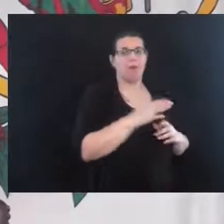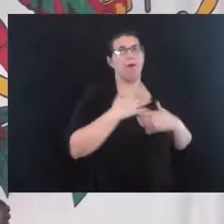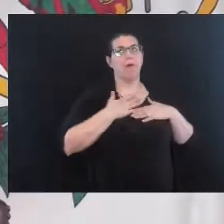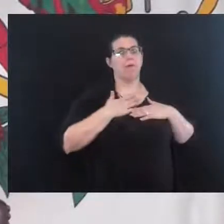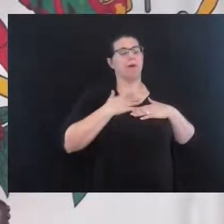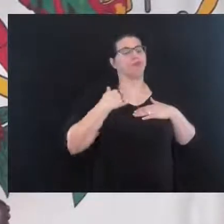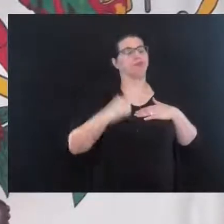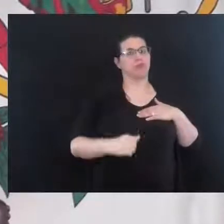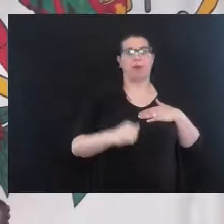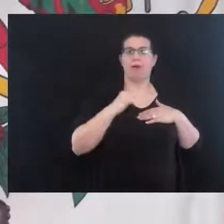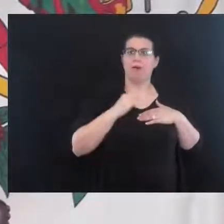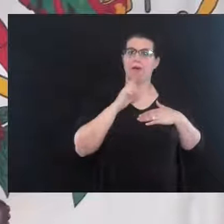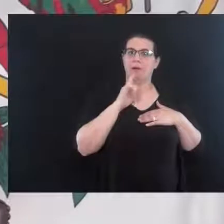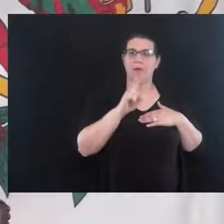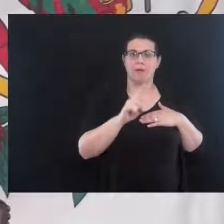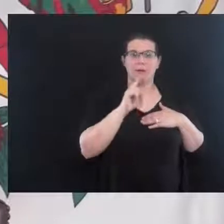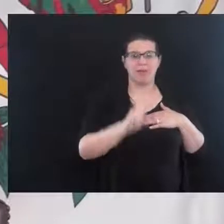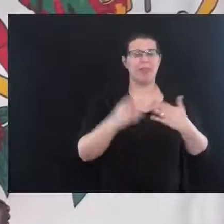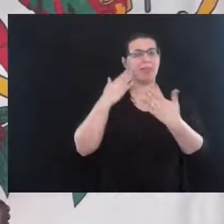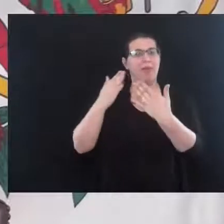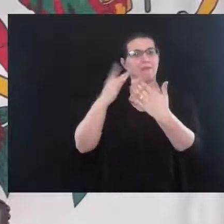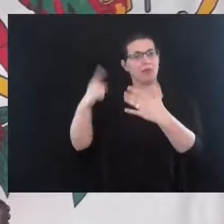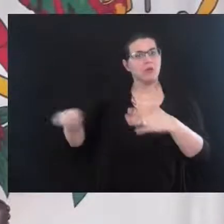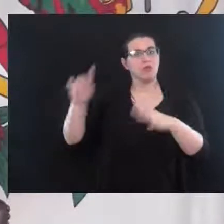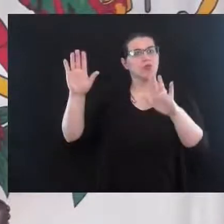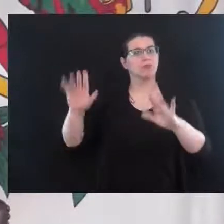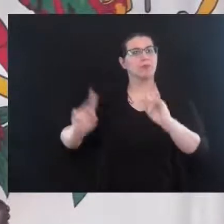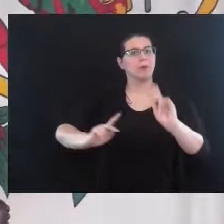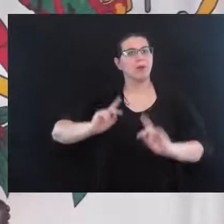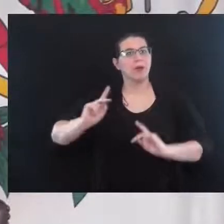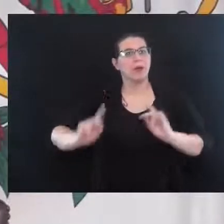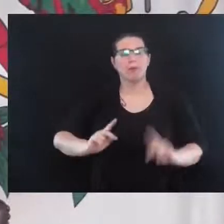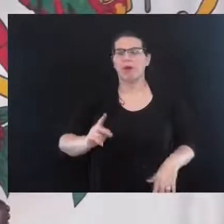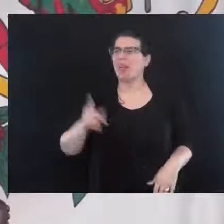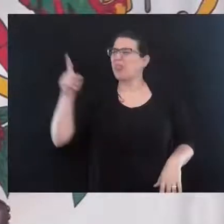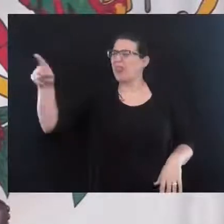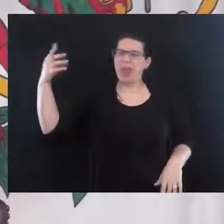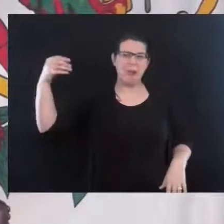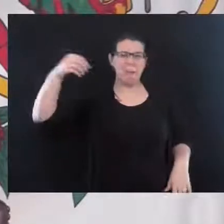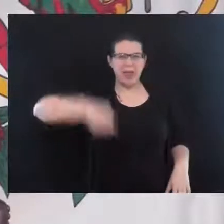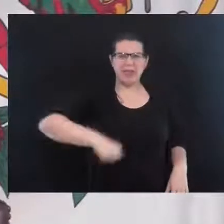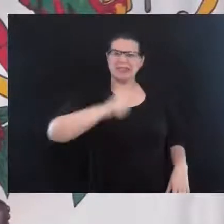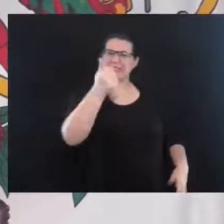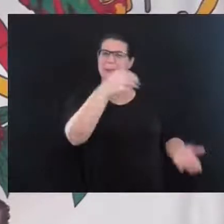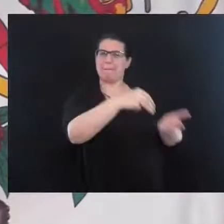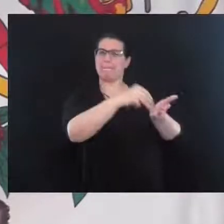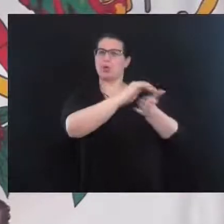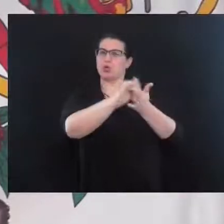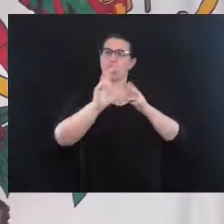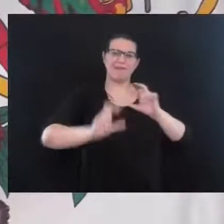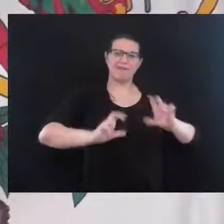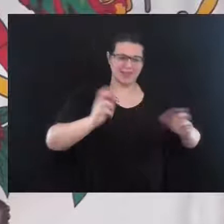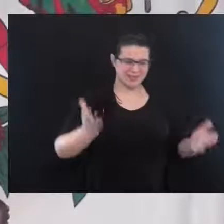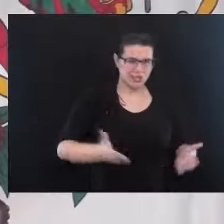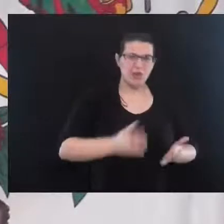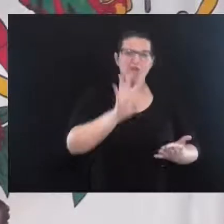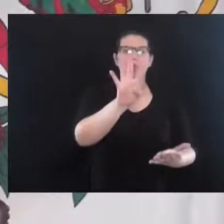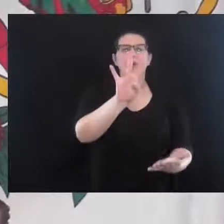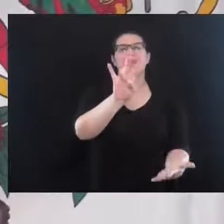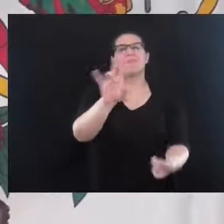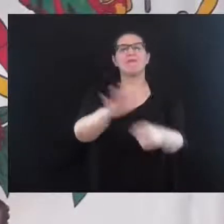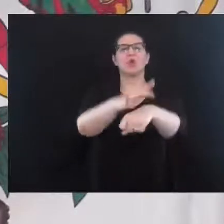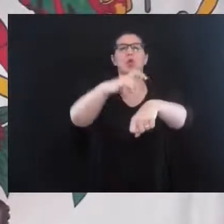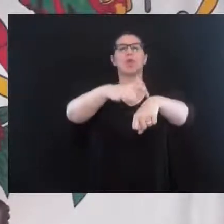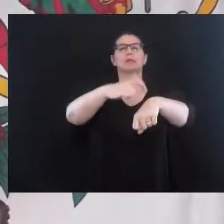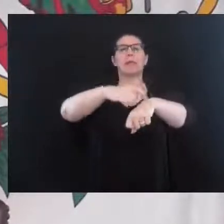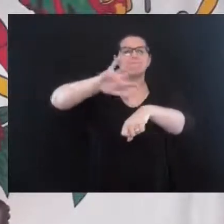can't be more thankful of these great folks and everything. They're going to invest $10 million, and they're going to have 47 full-time jobs here.